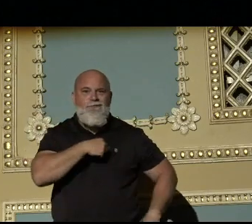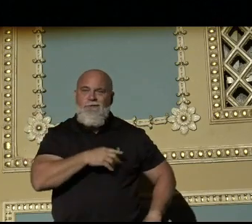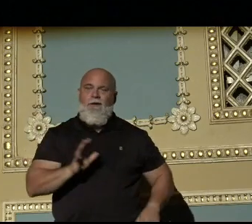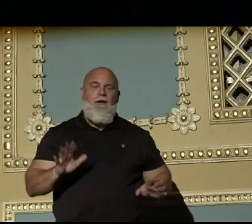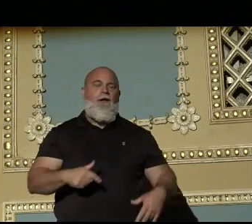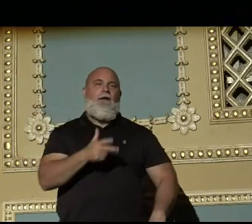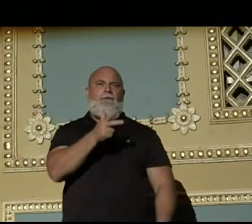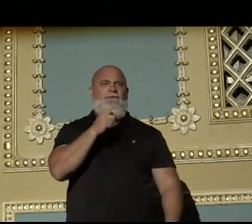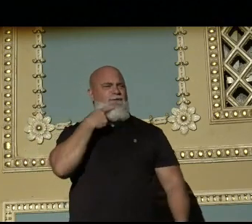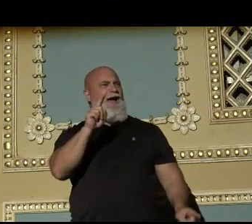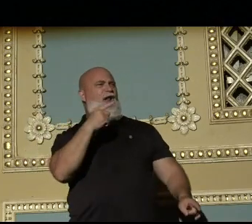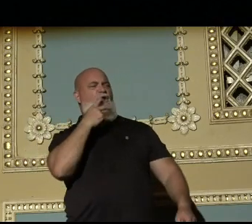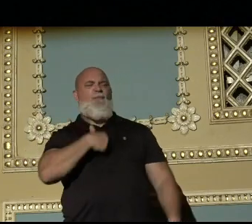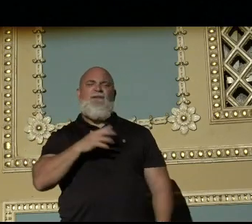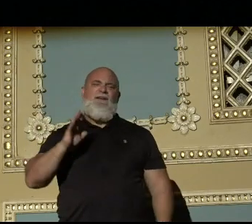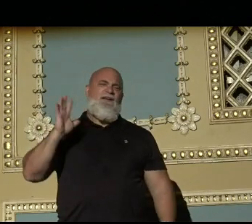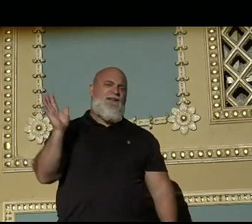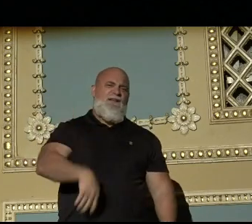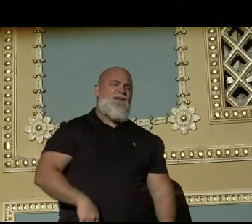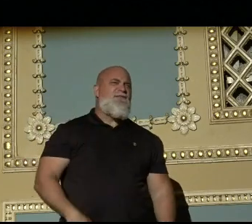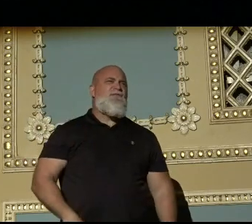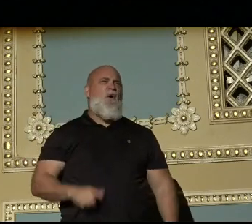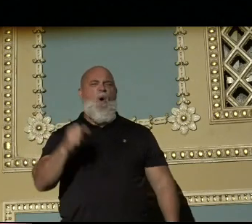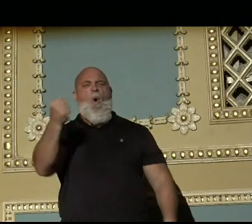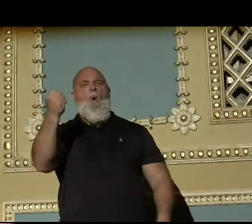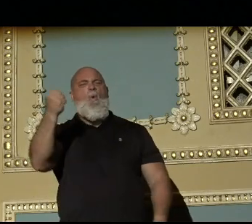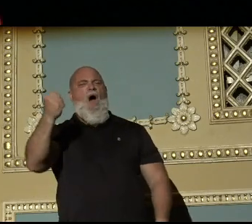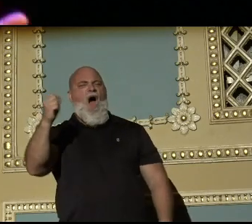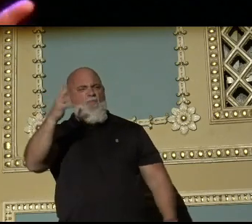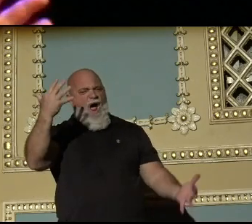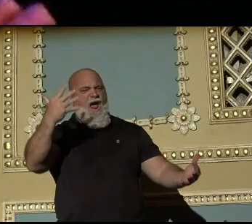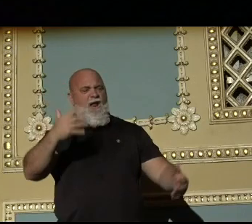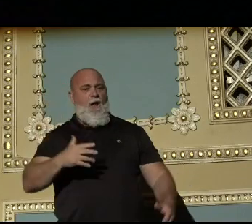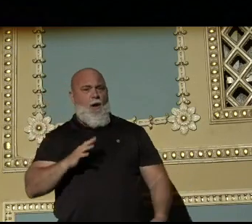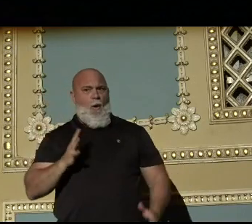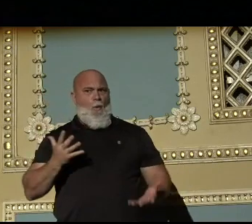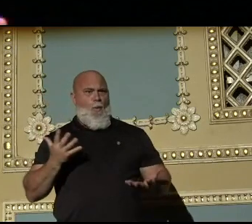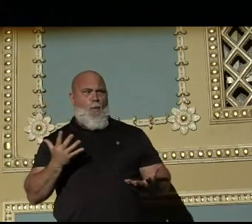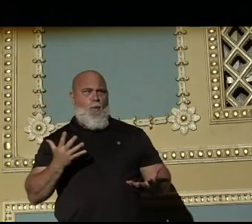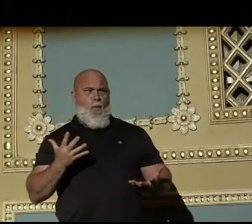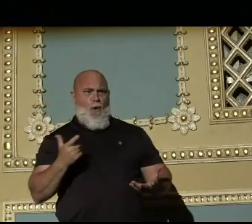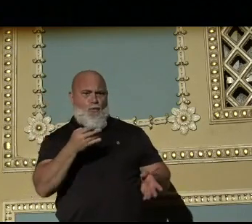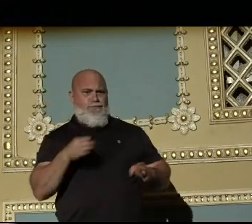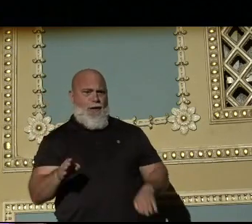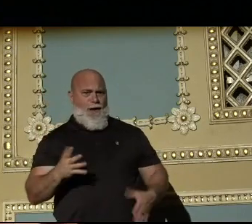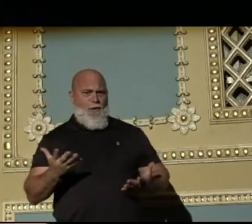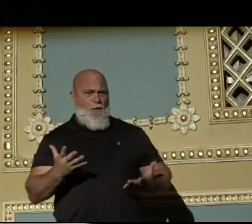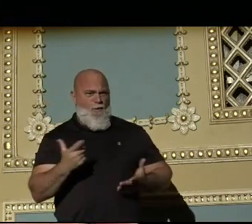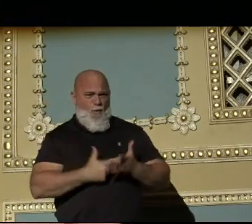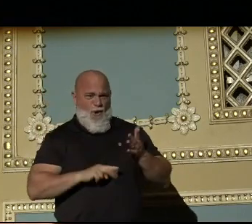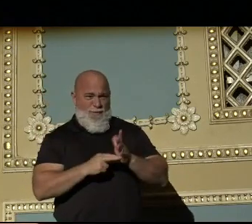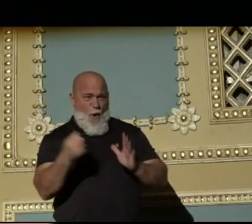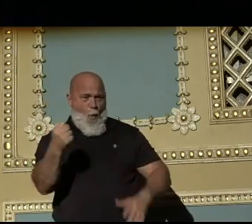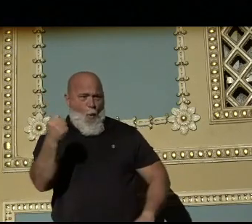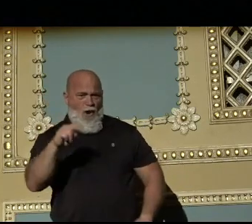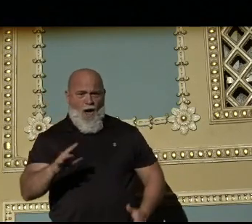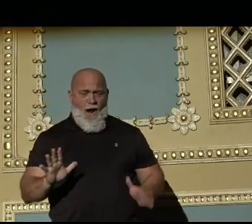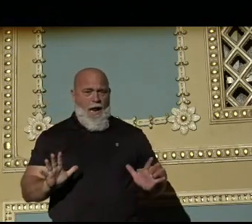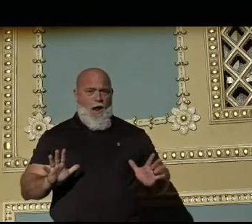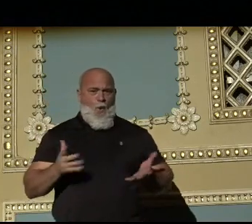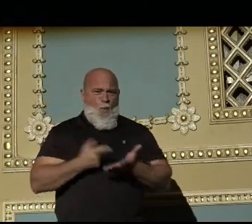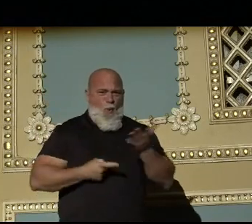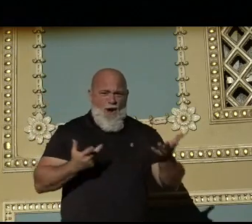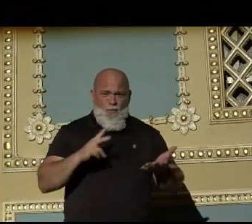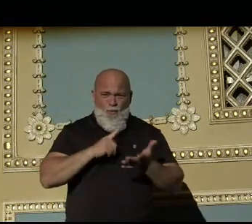me and he's all frustrated. He goes, hold on. And I'm like, okay, what are you planning? What do you mean, hold on? Like, what? Well, to what? What are you